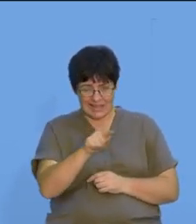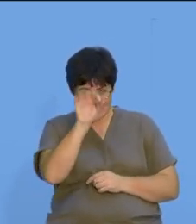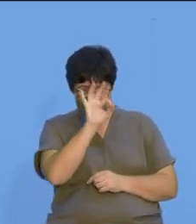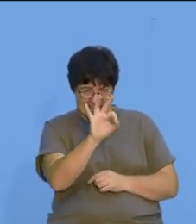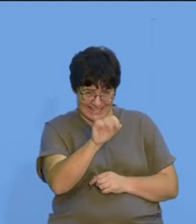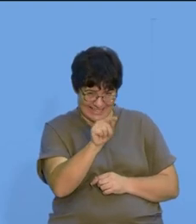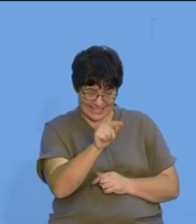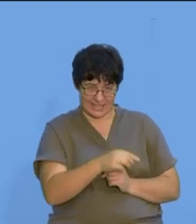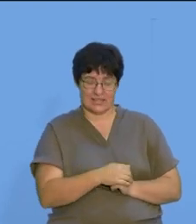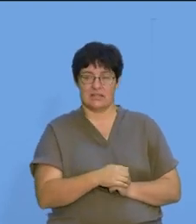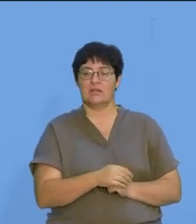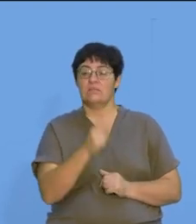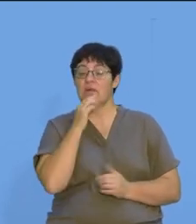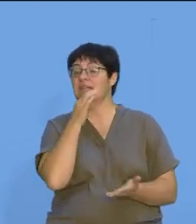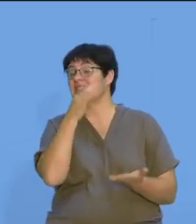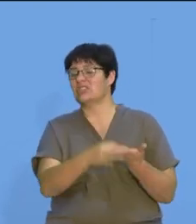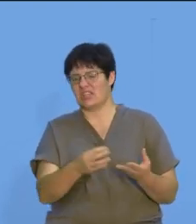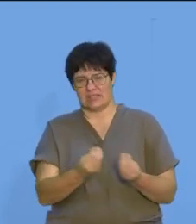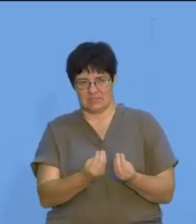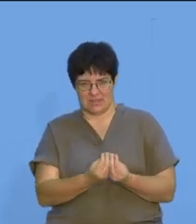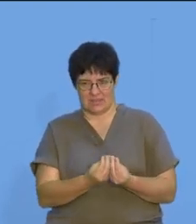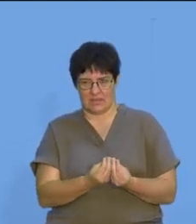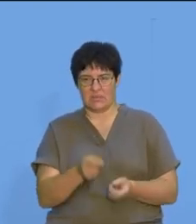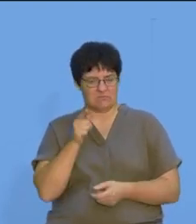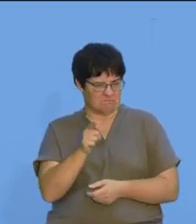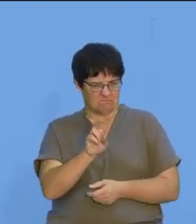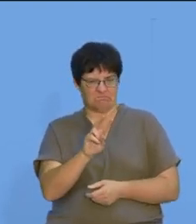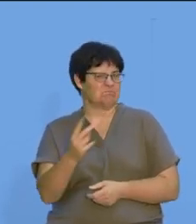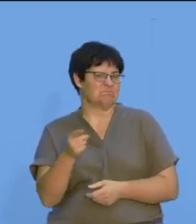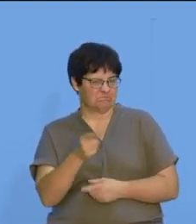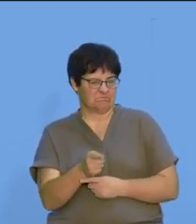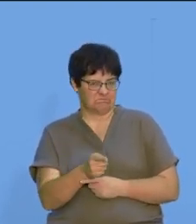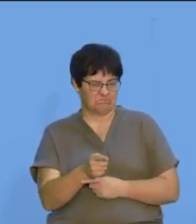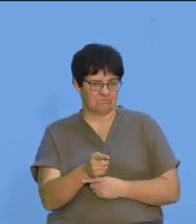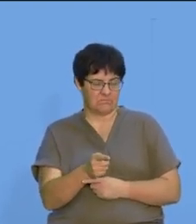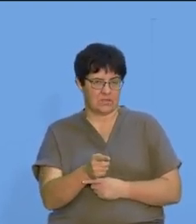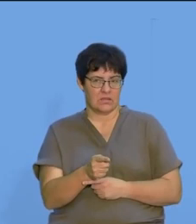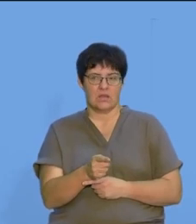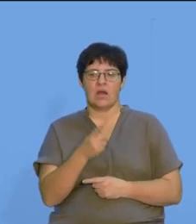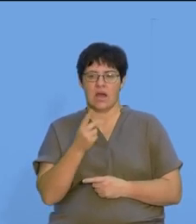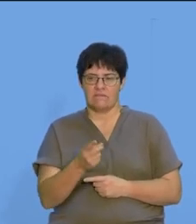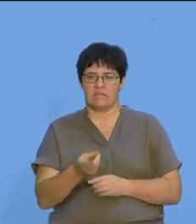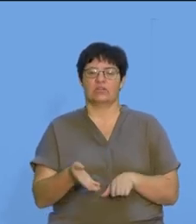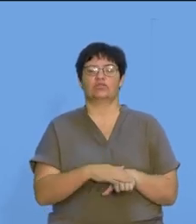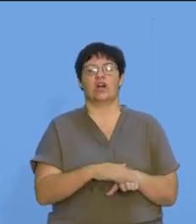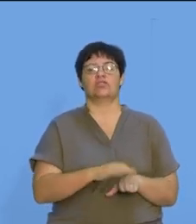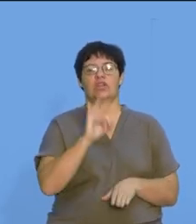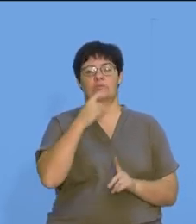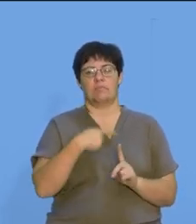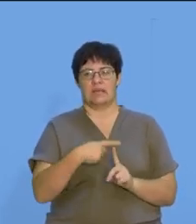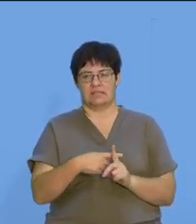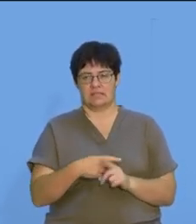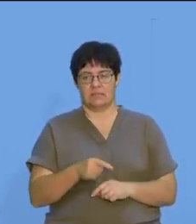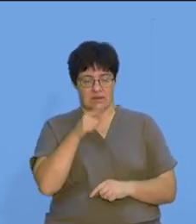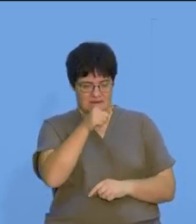3 oxide. Of particular interest to us is this 3. This suggests something about this transition metal, that it